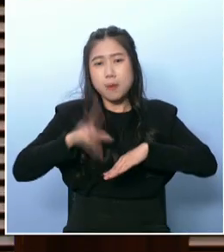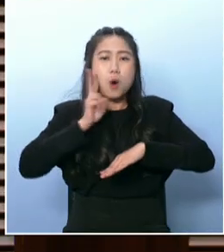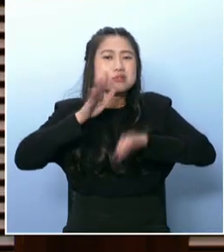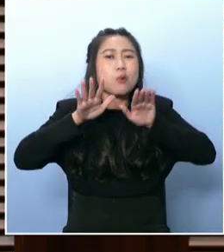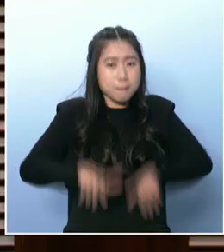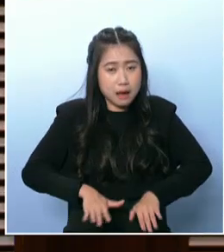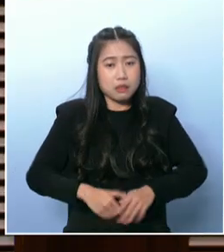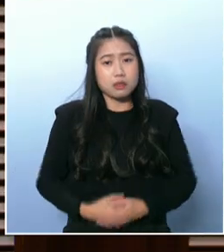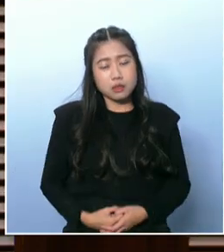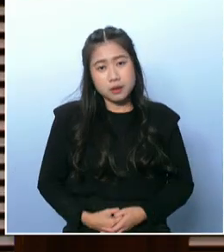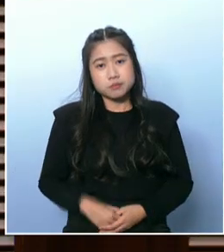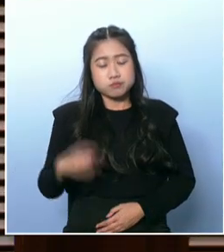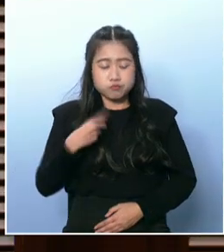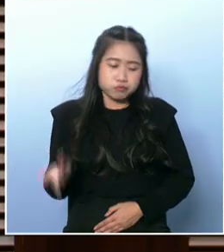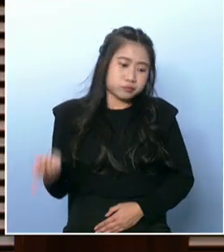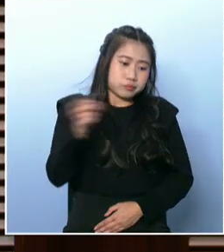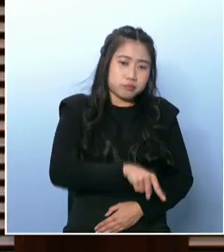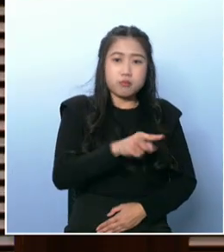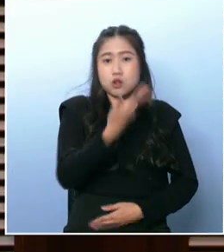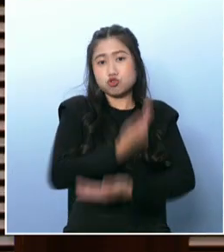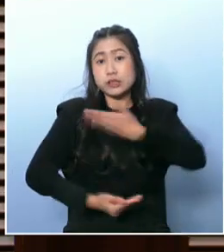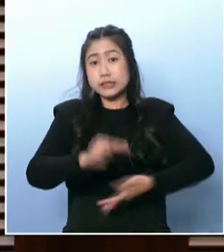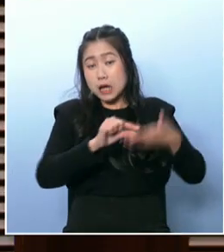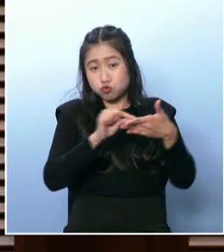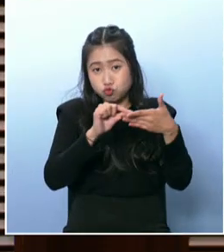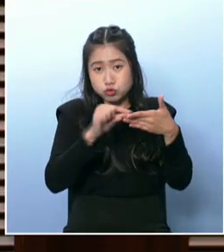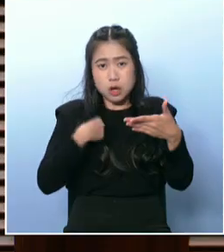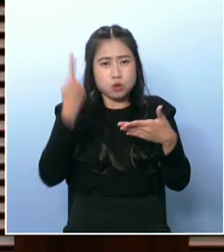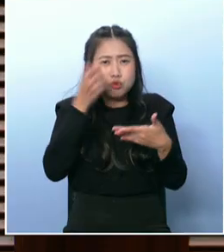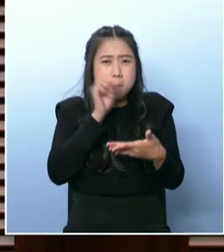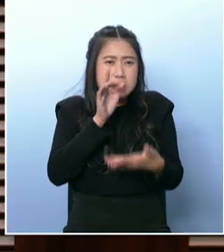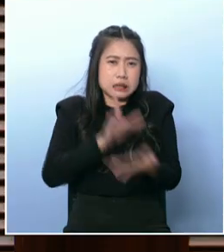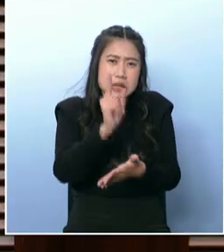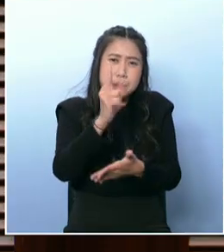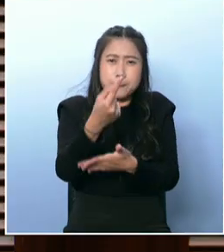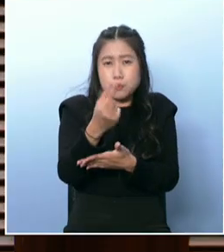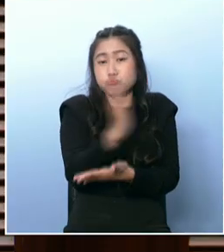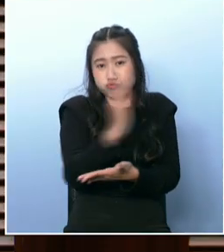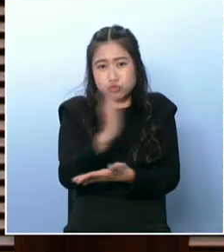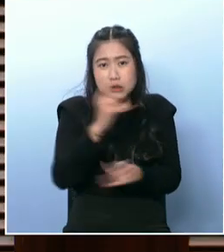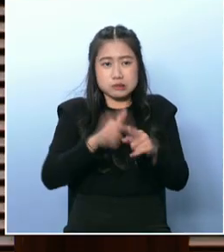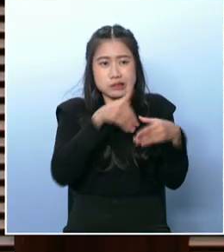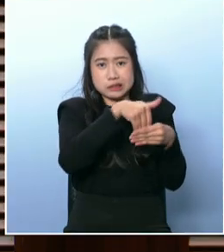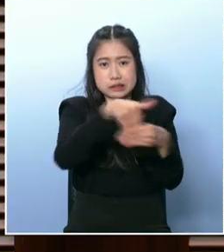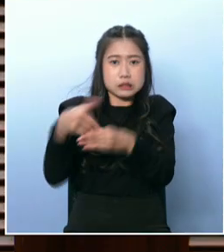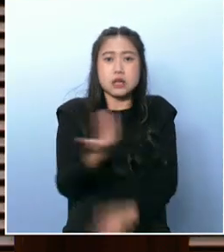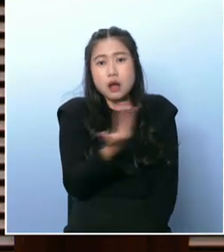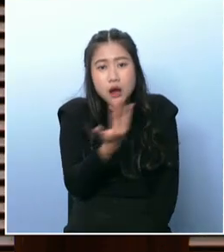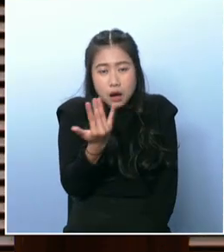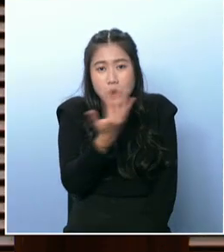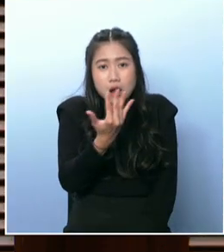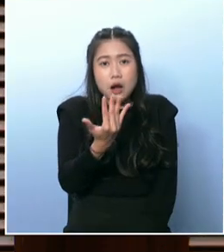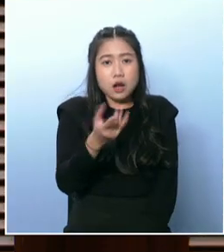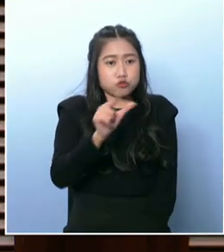that the scheme is going rather slowly. For the RCHD, I would like to know for the past 1.5 years, how